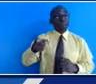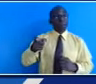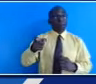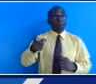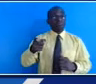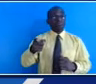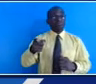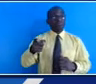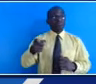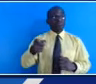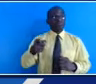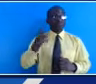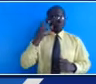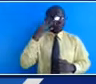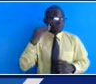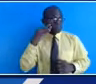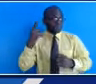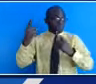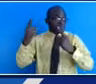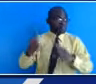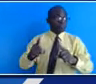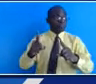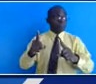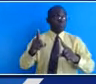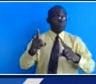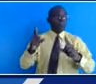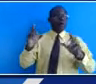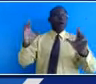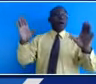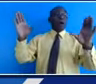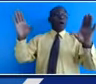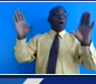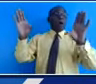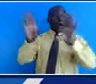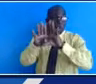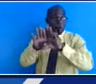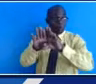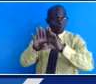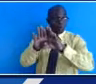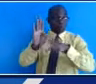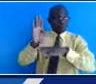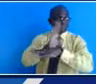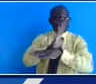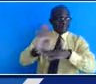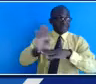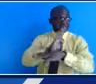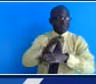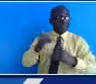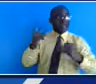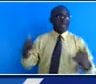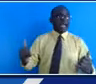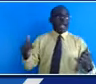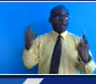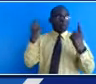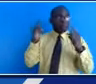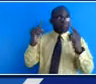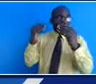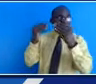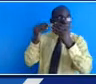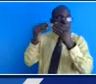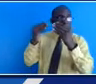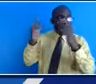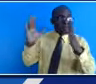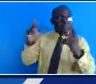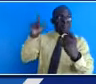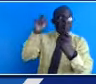now reopens it, but with all sorts of parameters of how to operate. And, of course, if she's dealing with programs for kids, she's dealing with